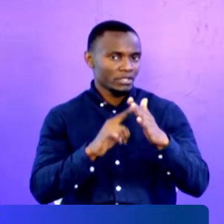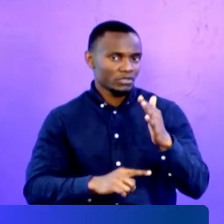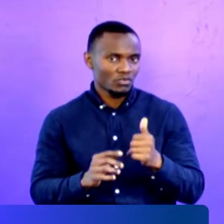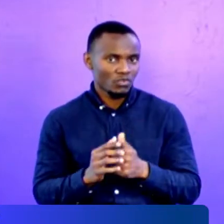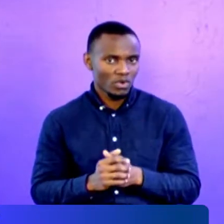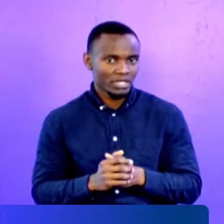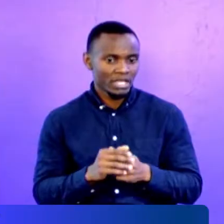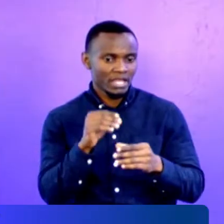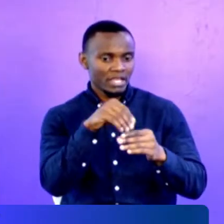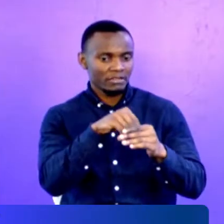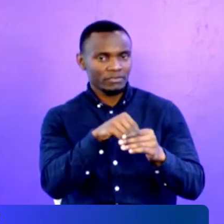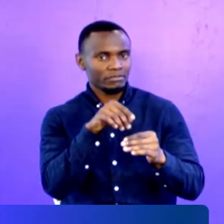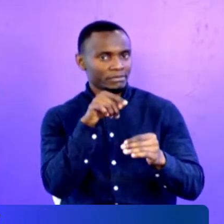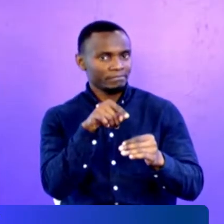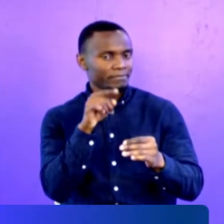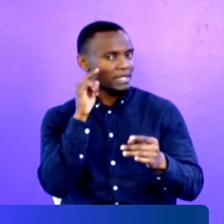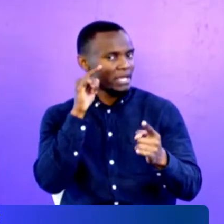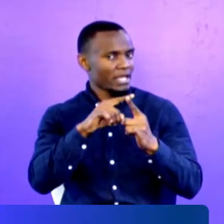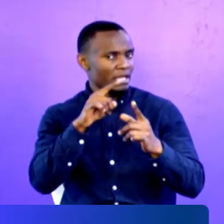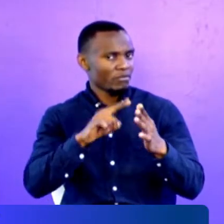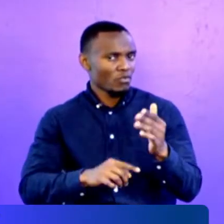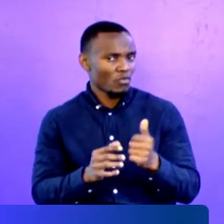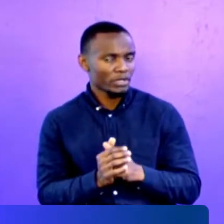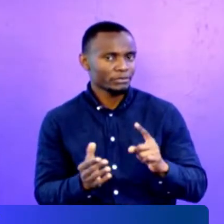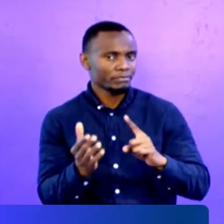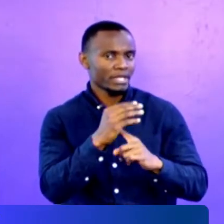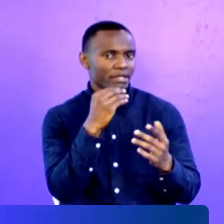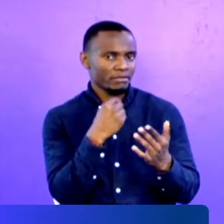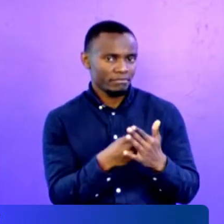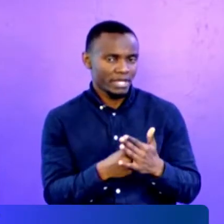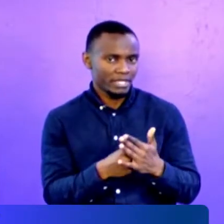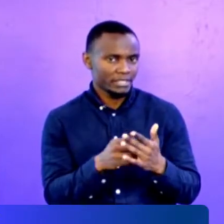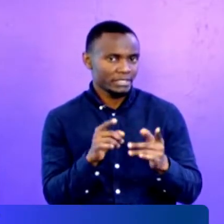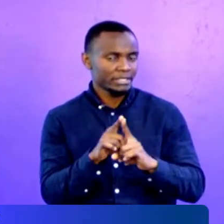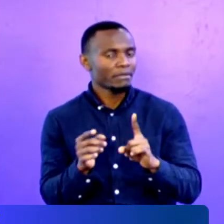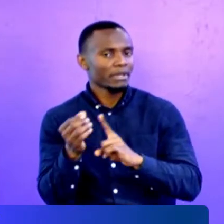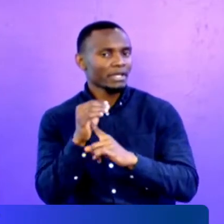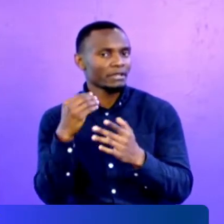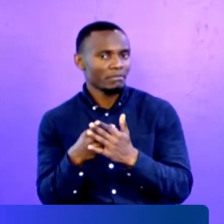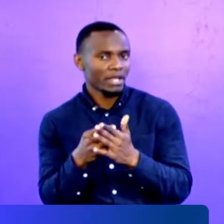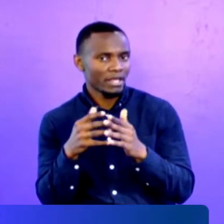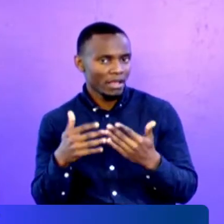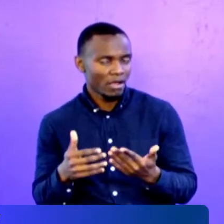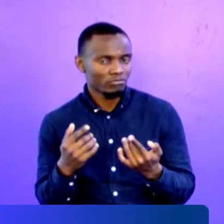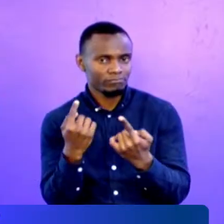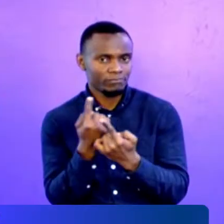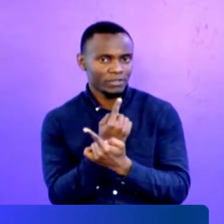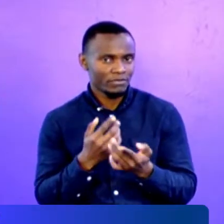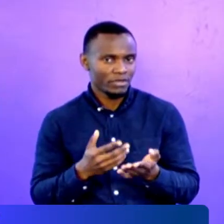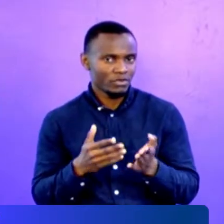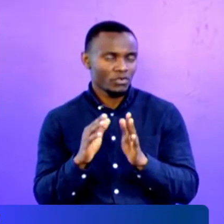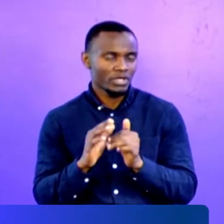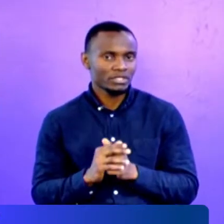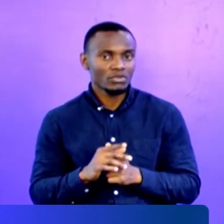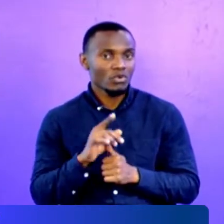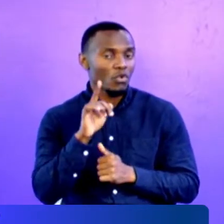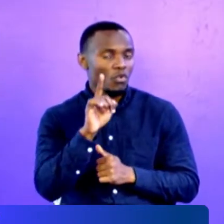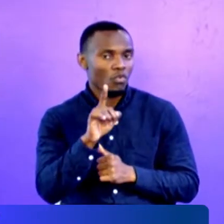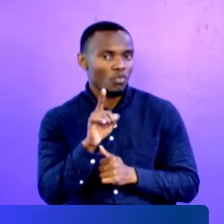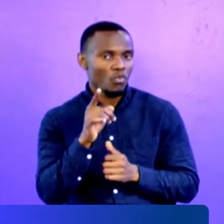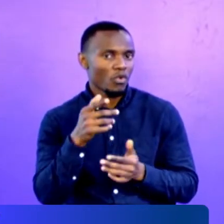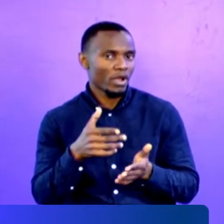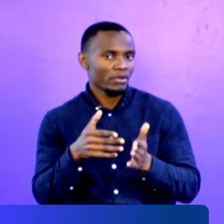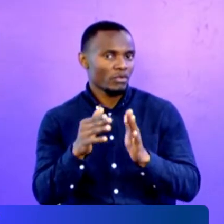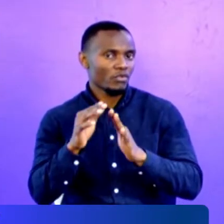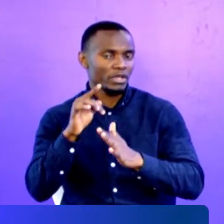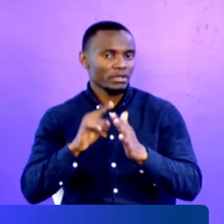investments are there to make money. Yeah. But they make money in different ways. One of the ways that certain investments make money is